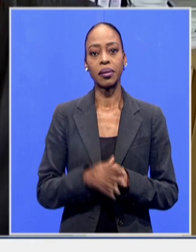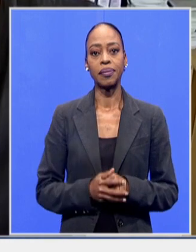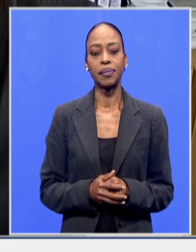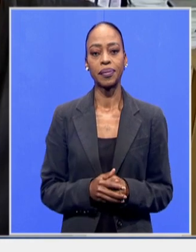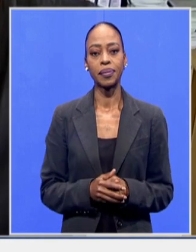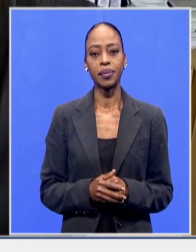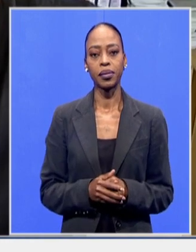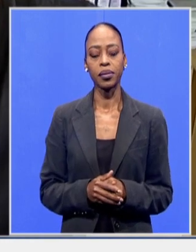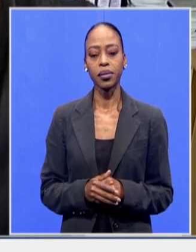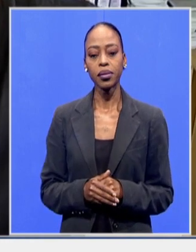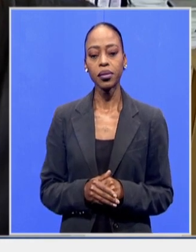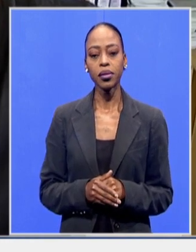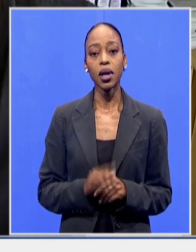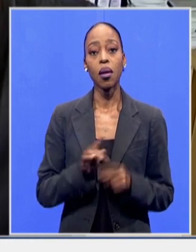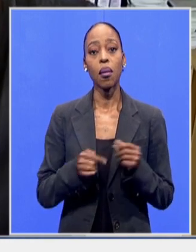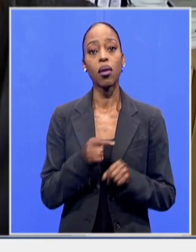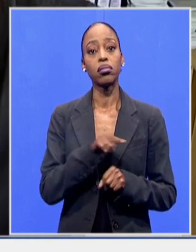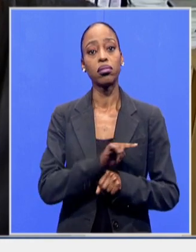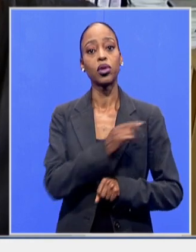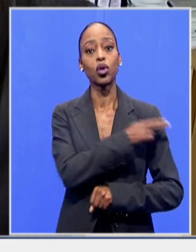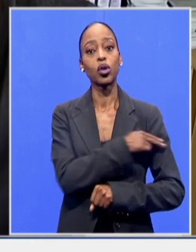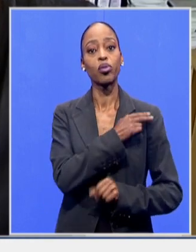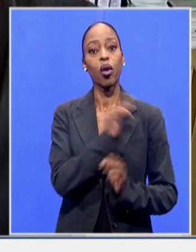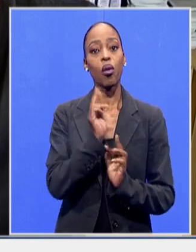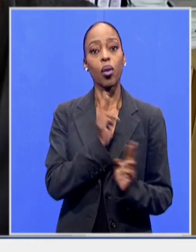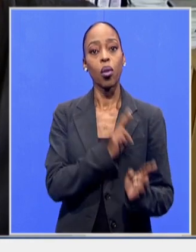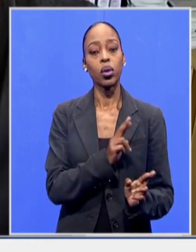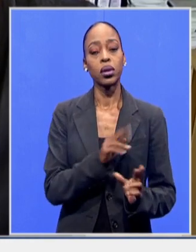Ombud on Rahima Moosa Mother and Child Hospital?